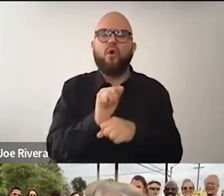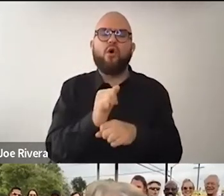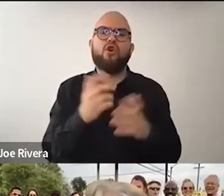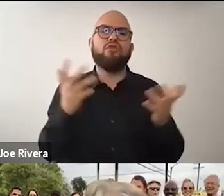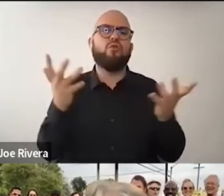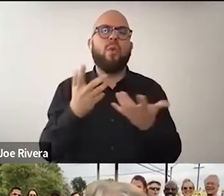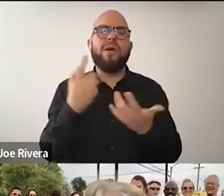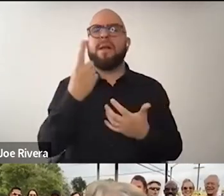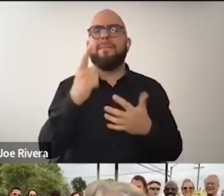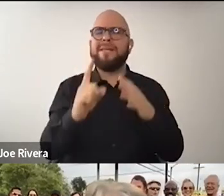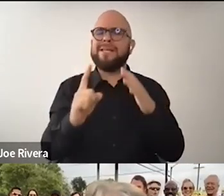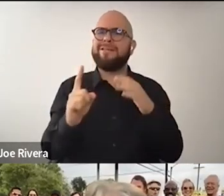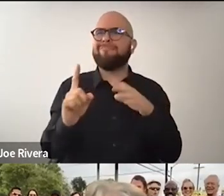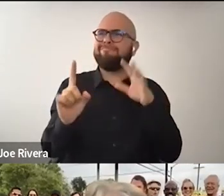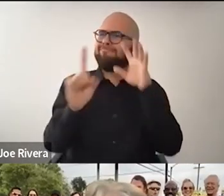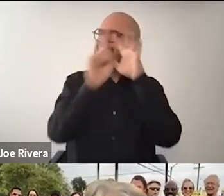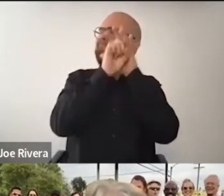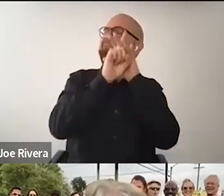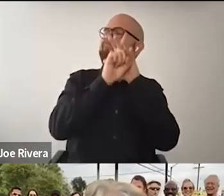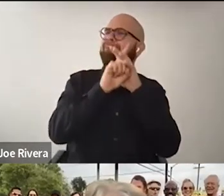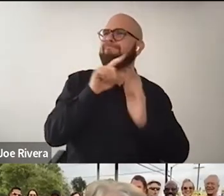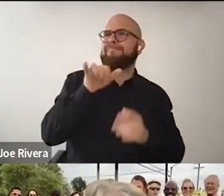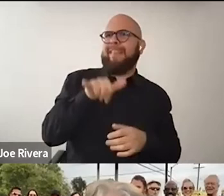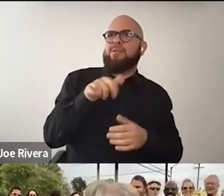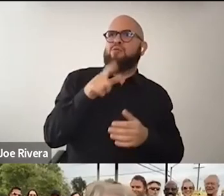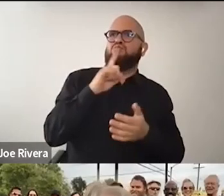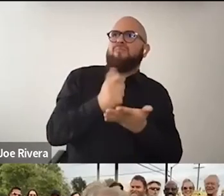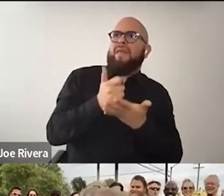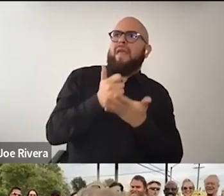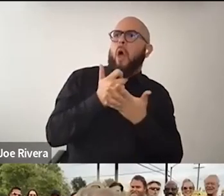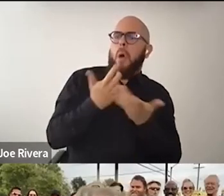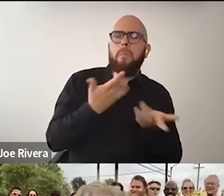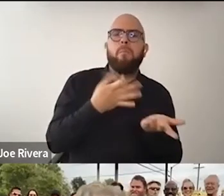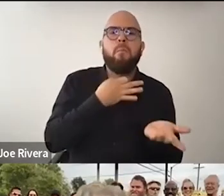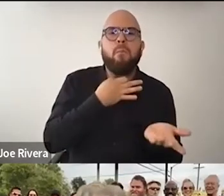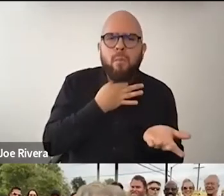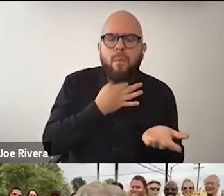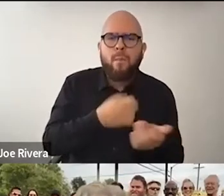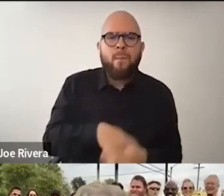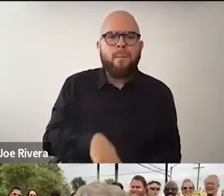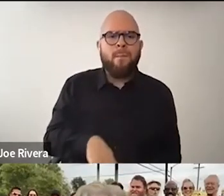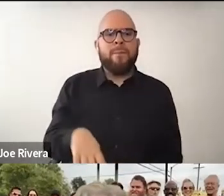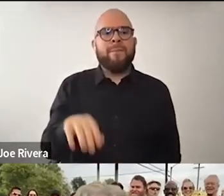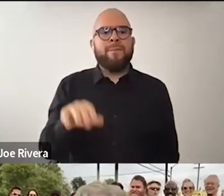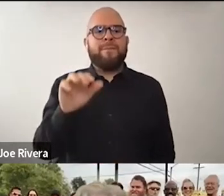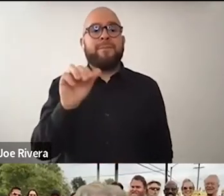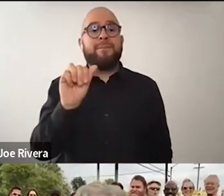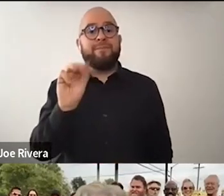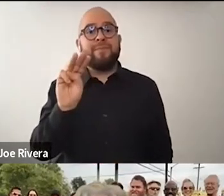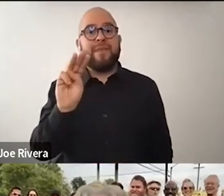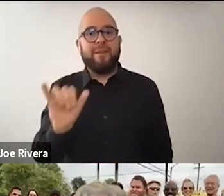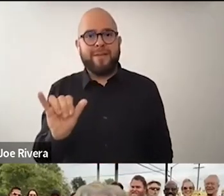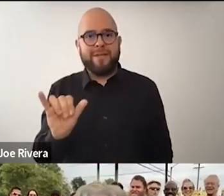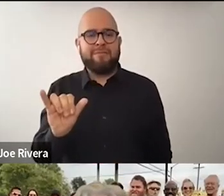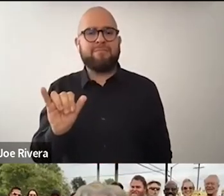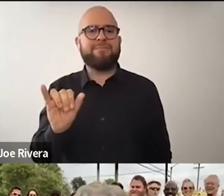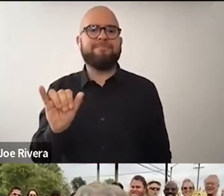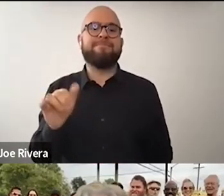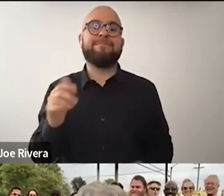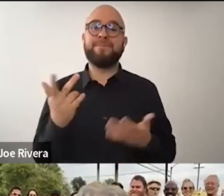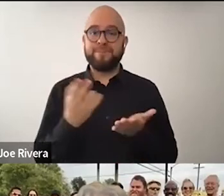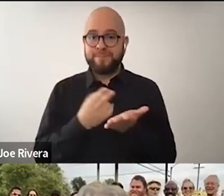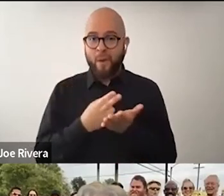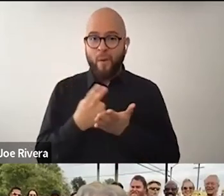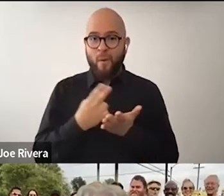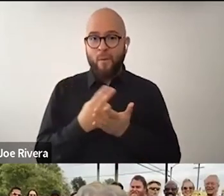mainly being completely honest about how this is not an easy road